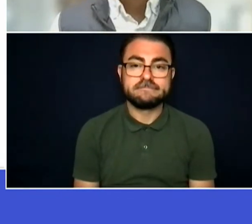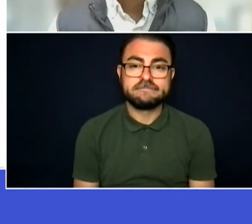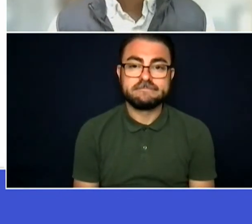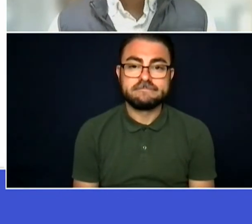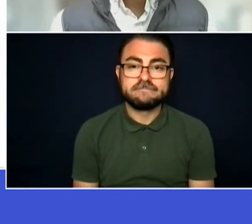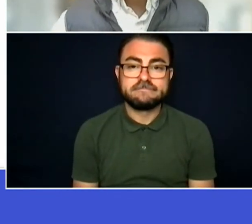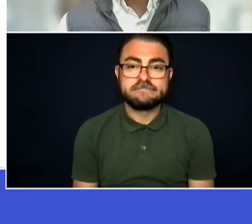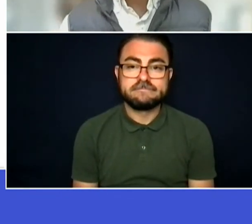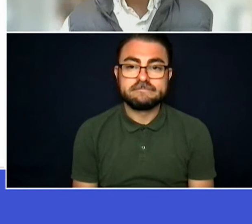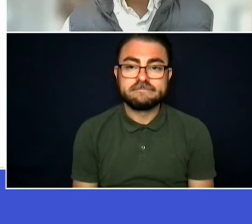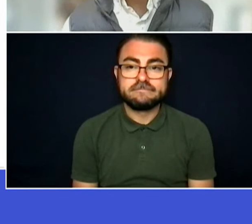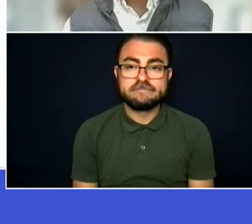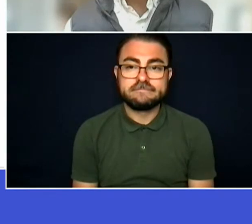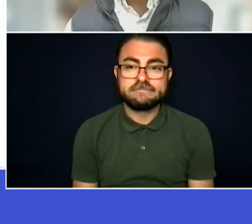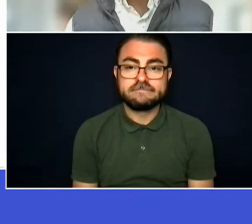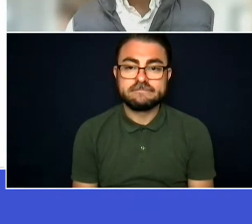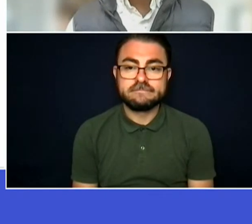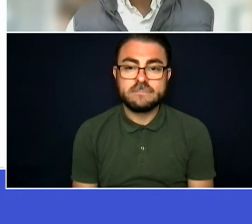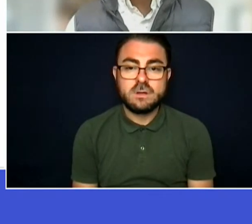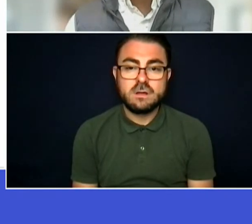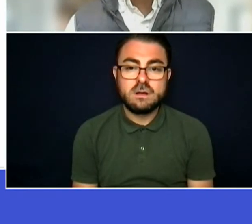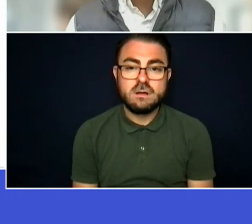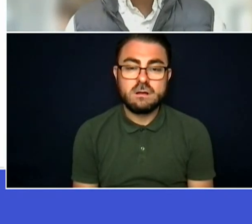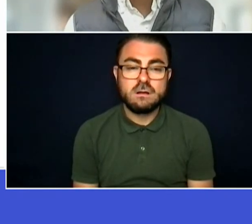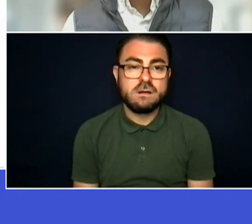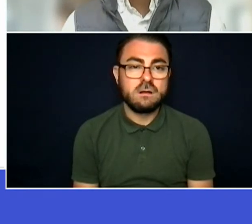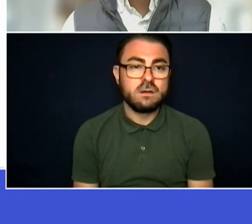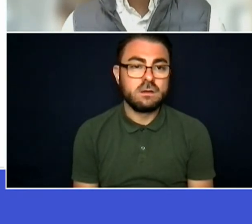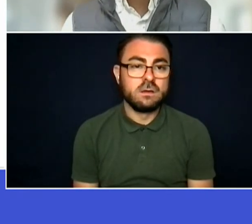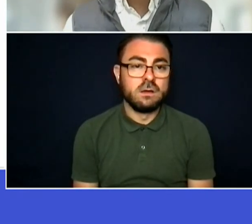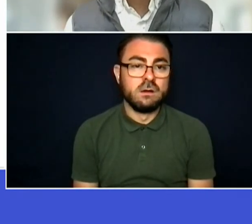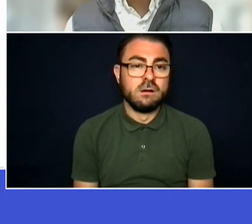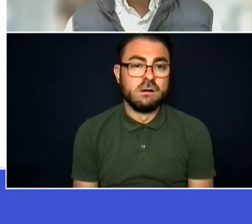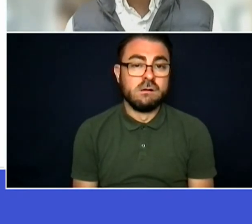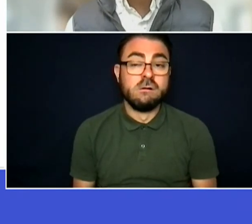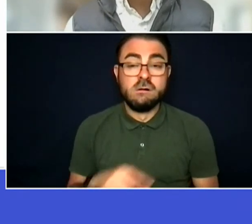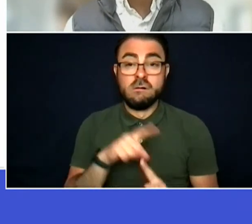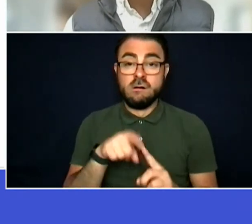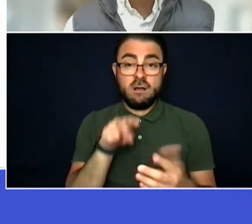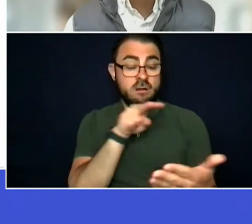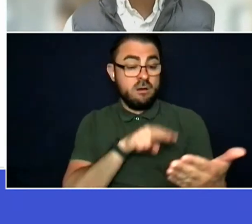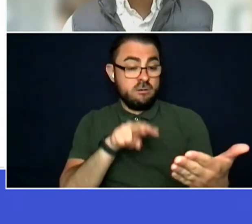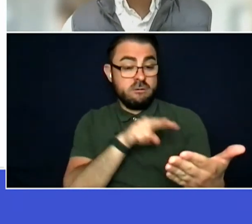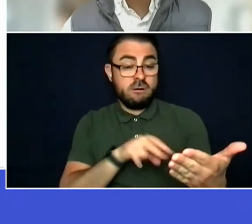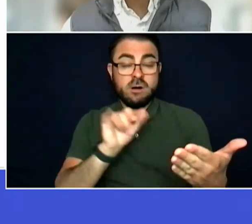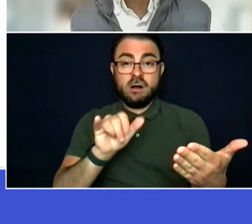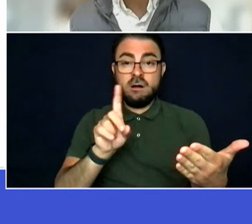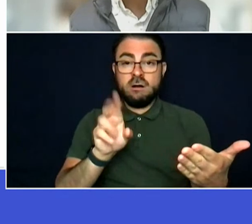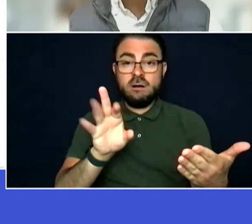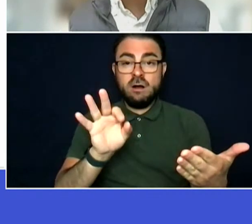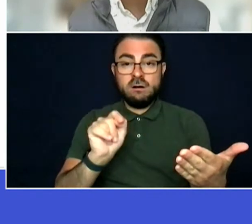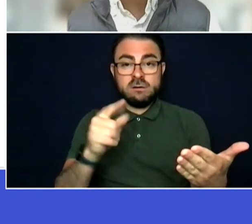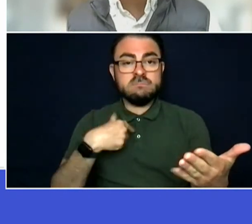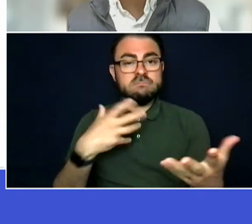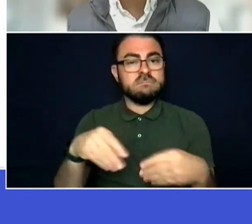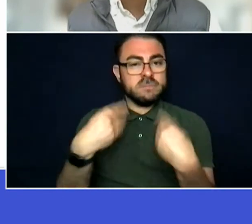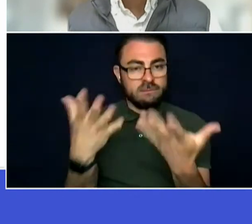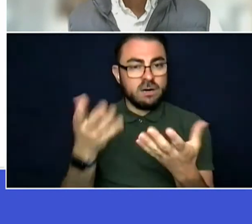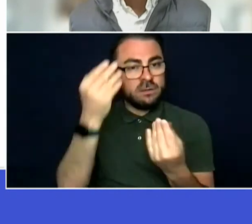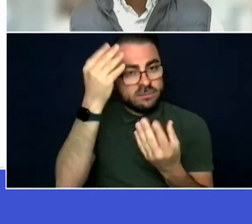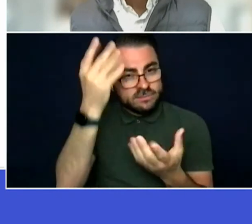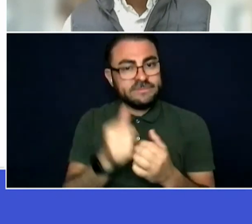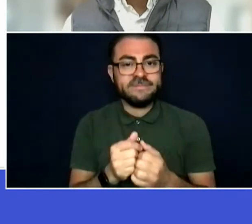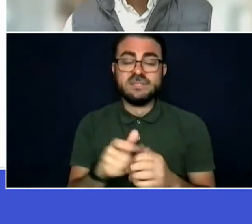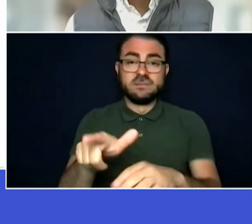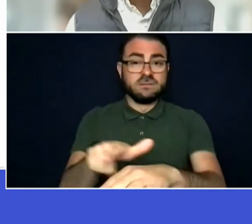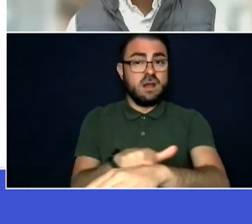All right. So as you open up the actual full draft and you step back, we want to provide some context. It is a long document. It's 60 plus pages. And